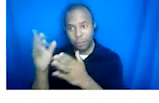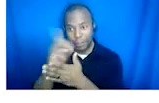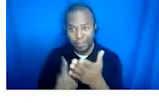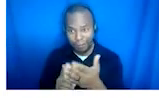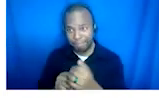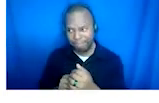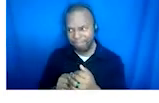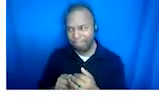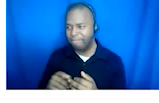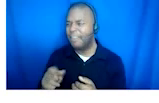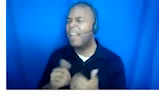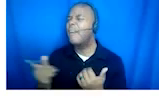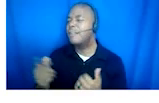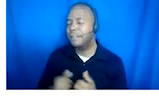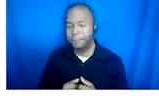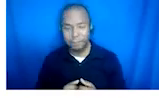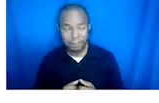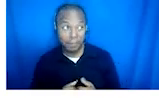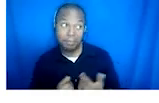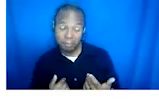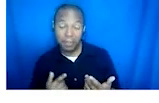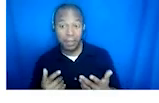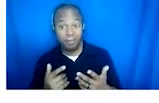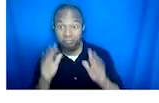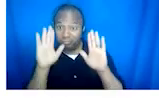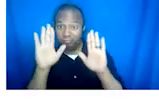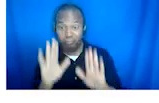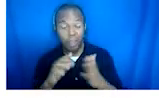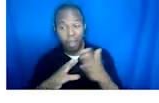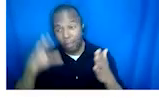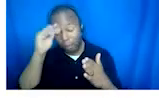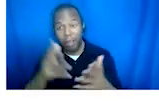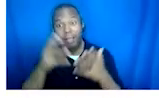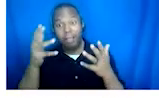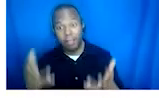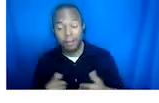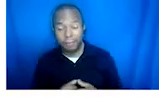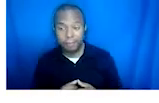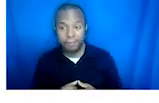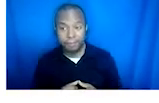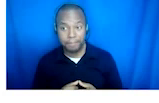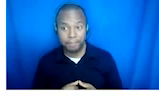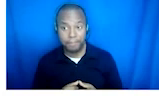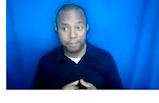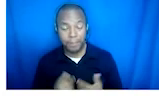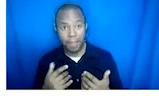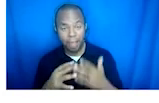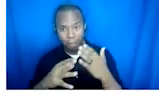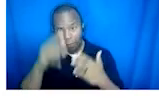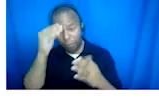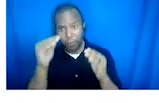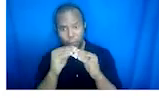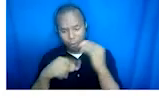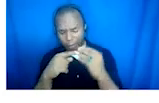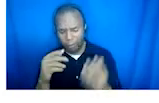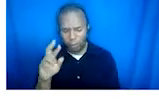wonderful, but I learned a lot taking the course, and everything. I learned more about the